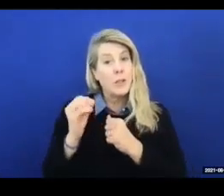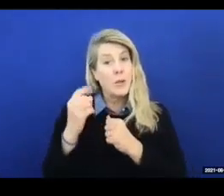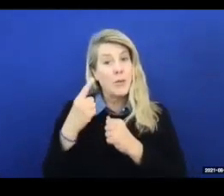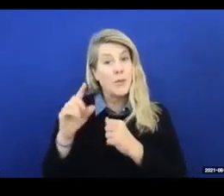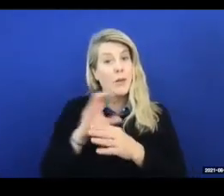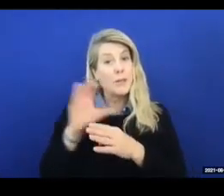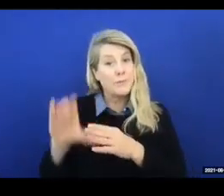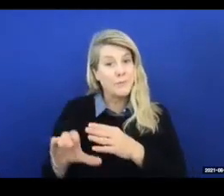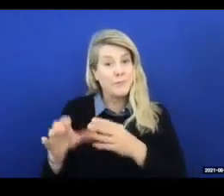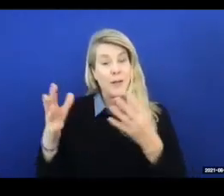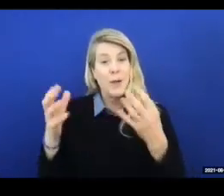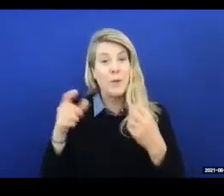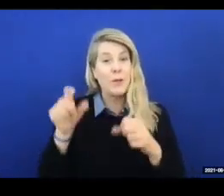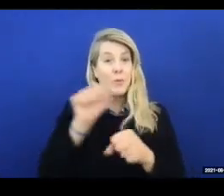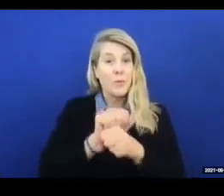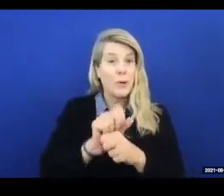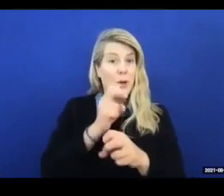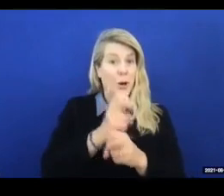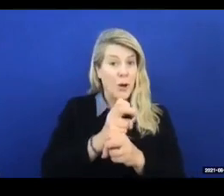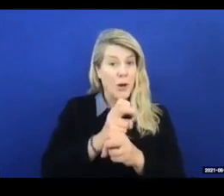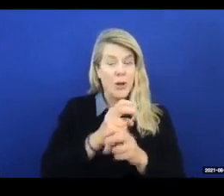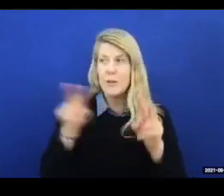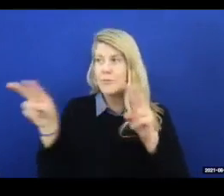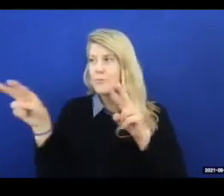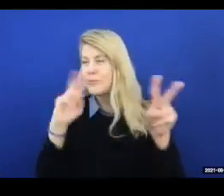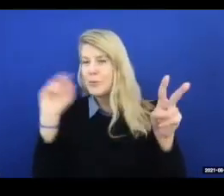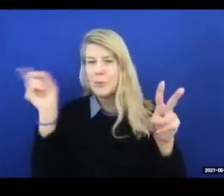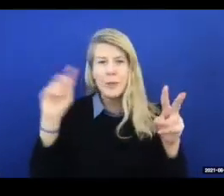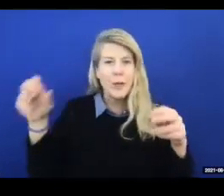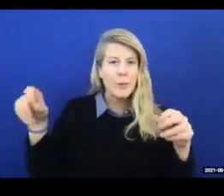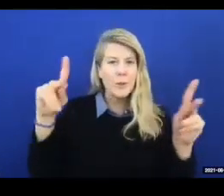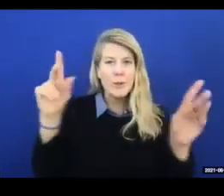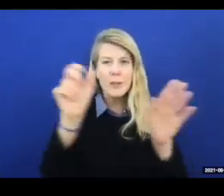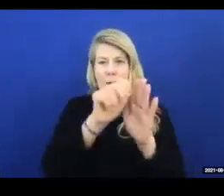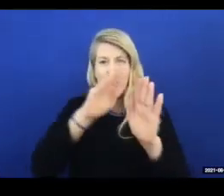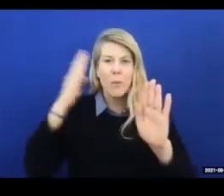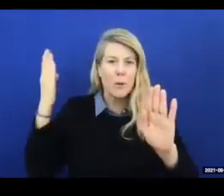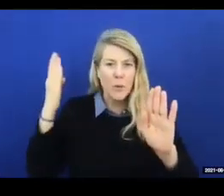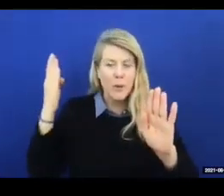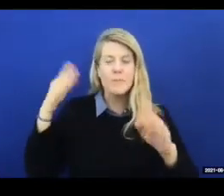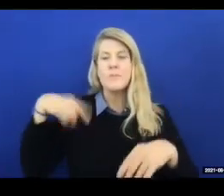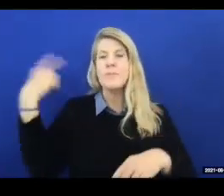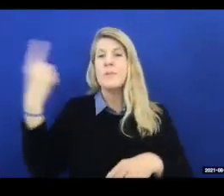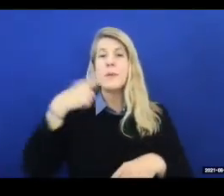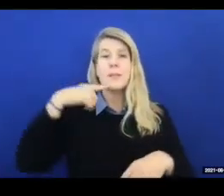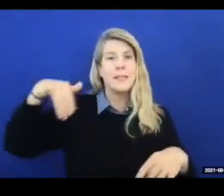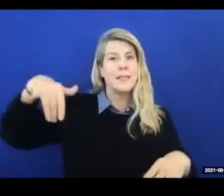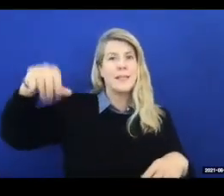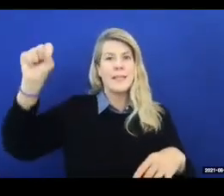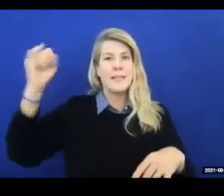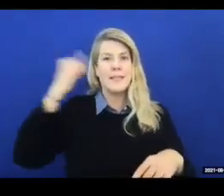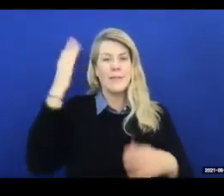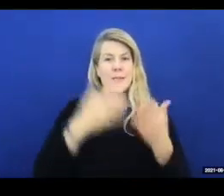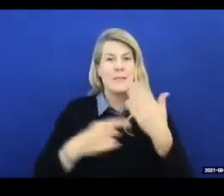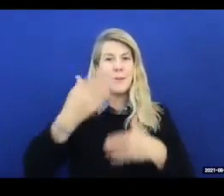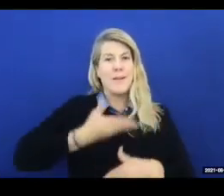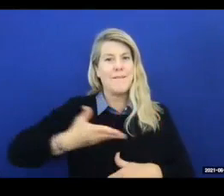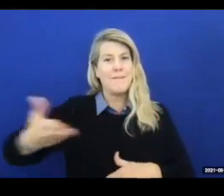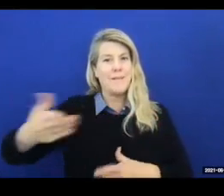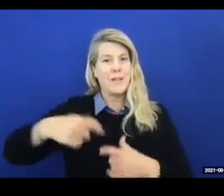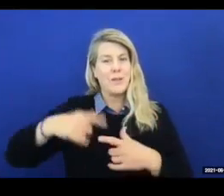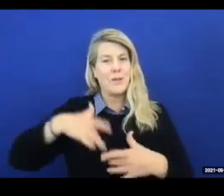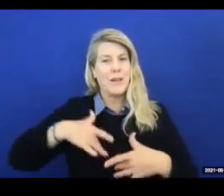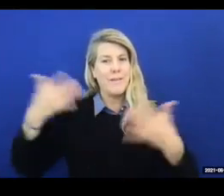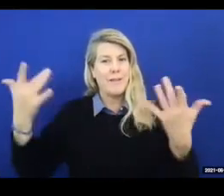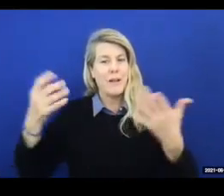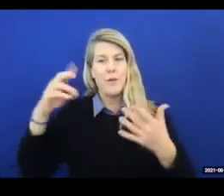closing, work hard and look for those doors of opportunities to open. Always say yes when someone invites you to an event